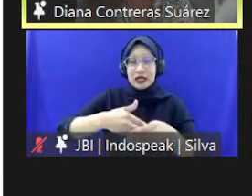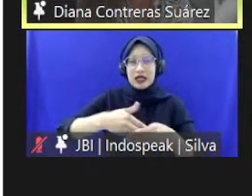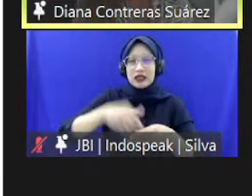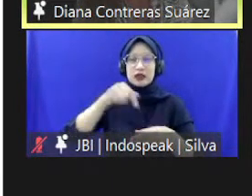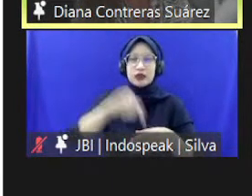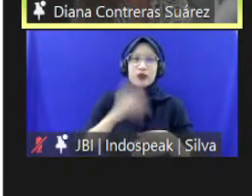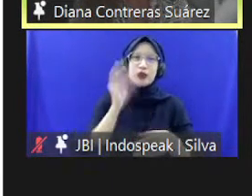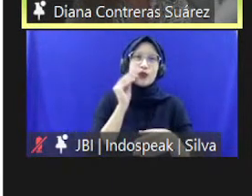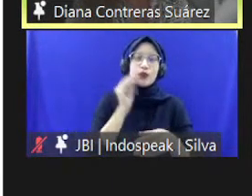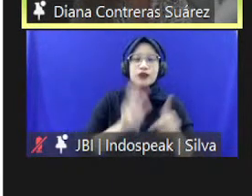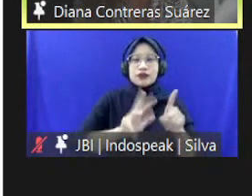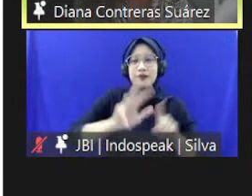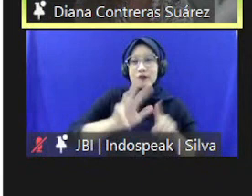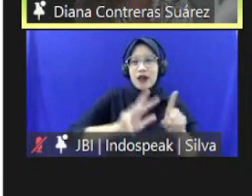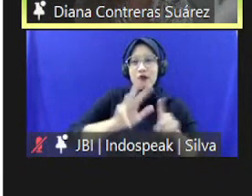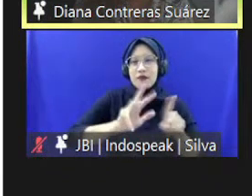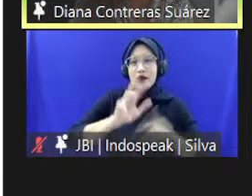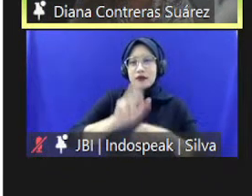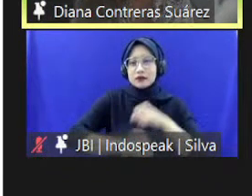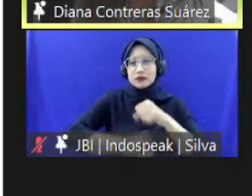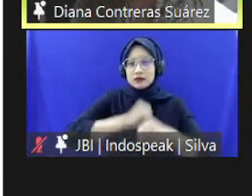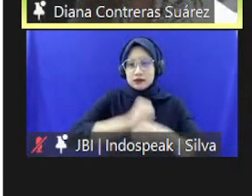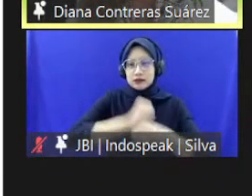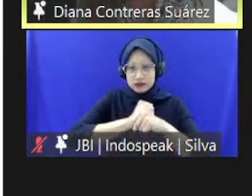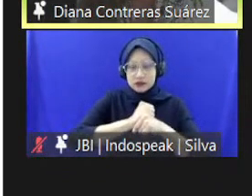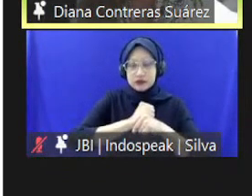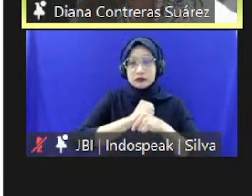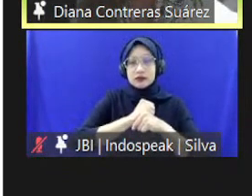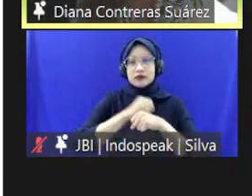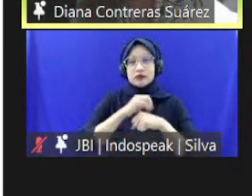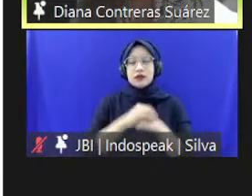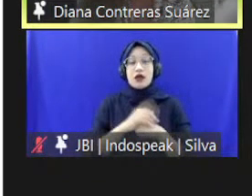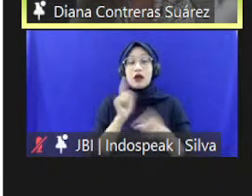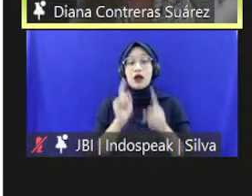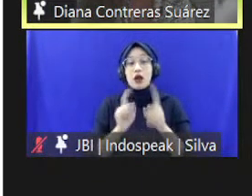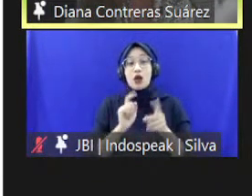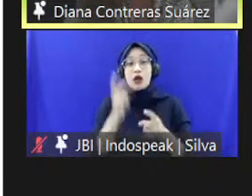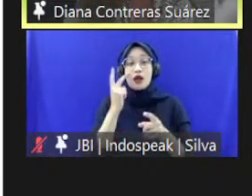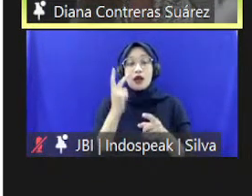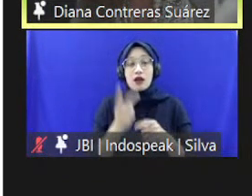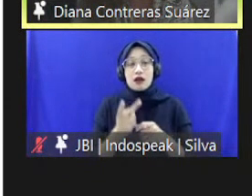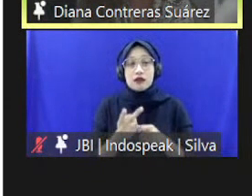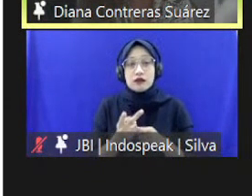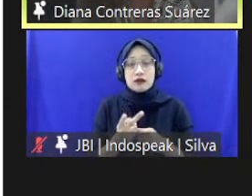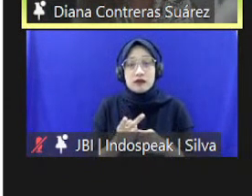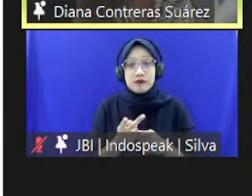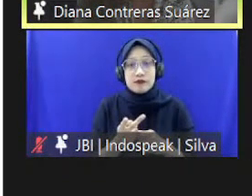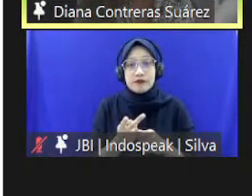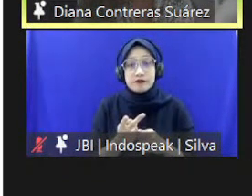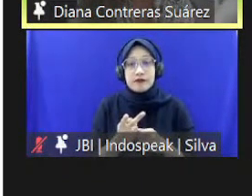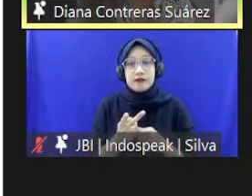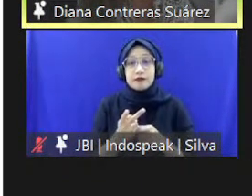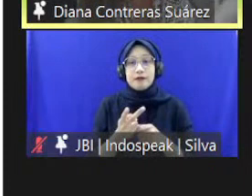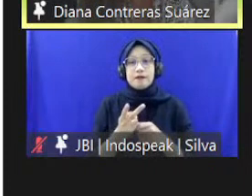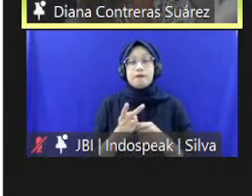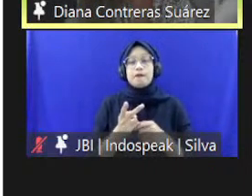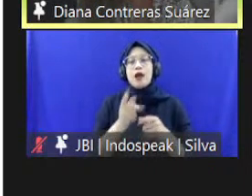which is the current definition of child marriage, or even if we look at the previous one, which was getting married before the age of